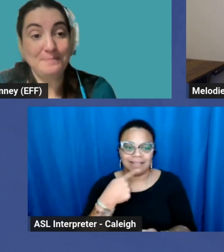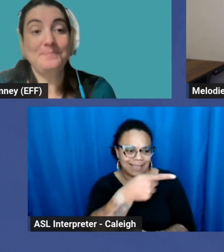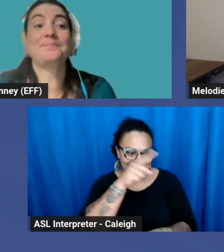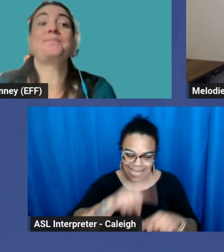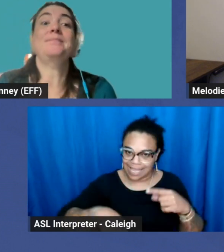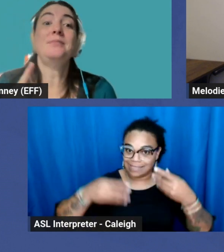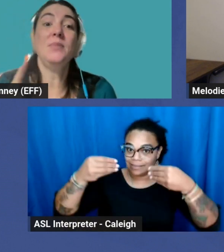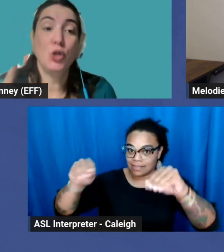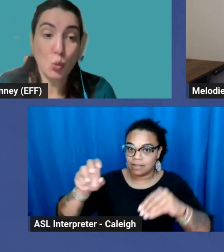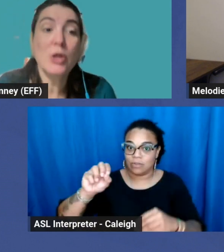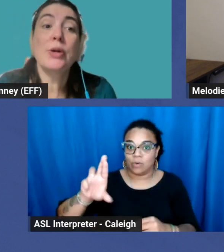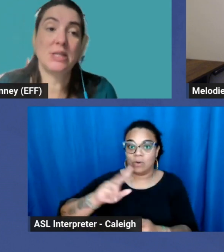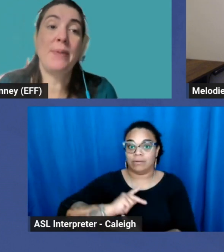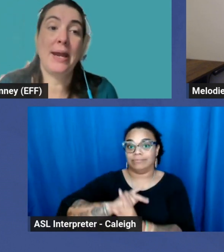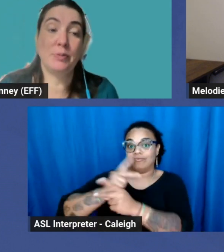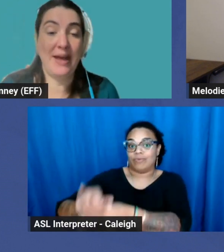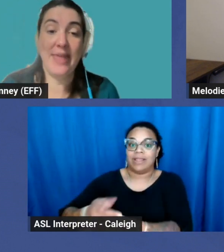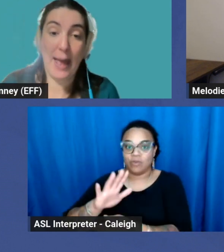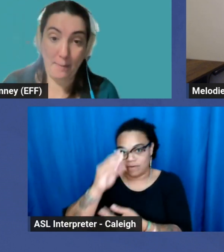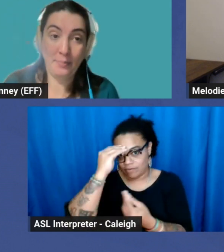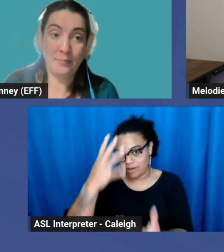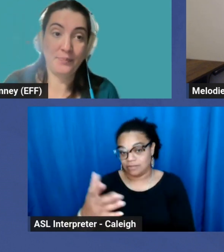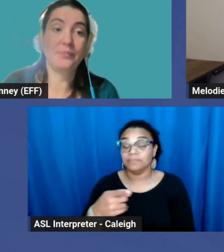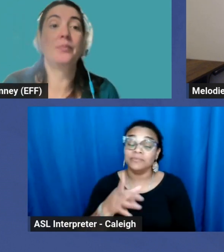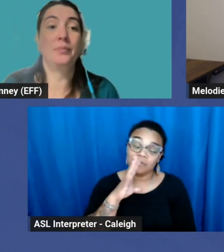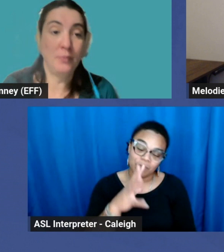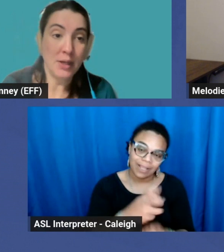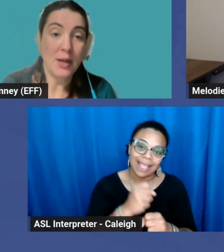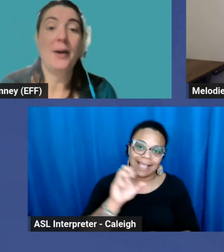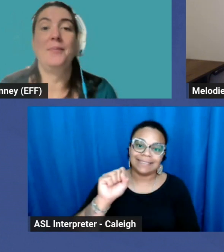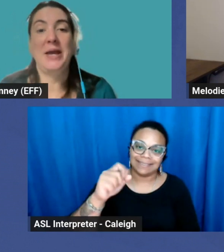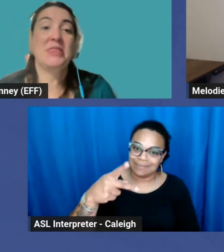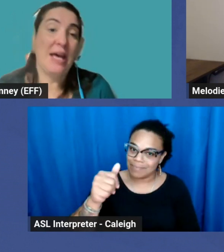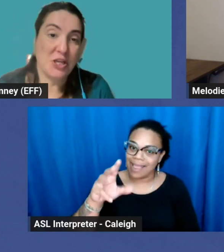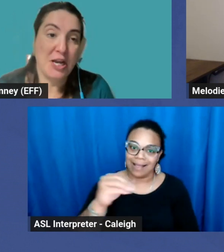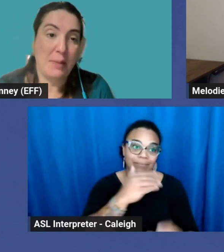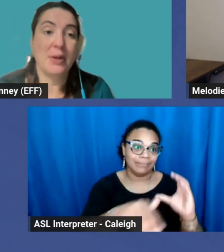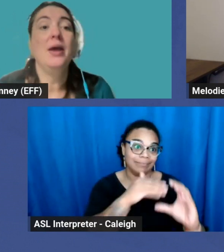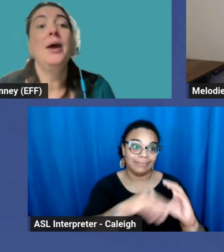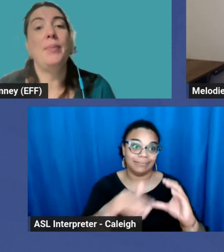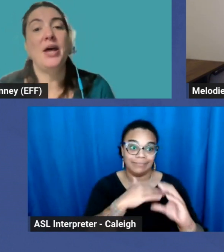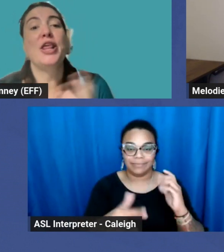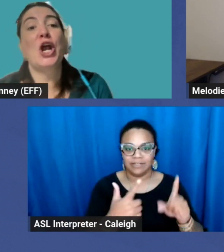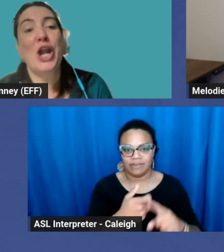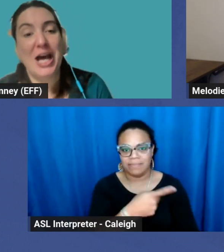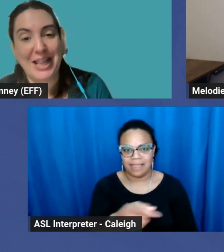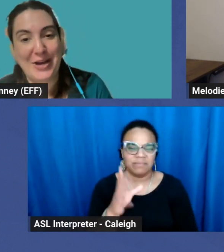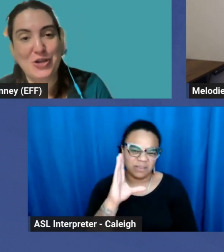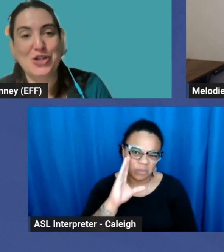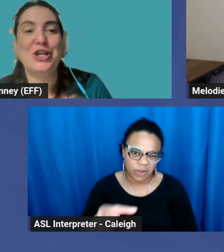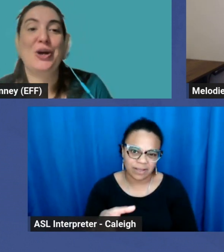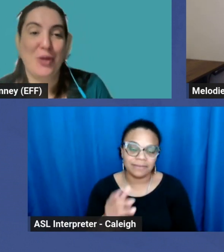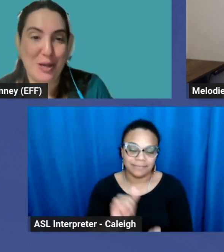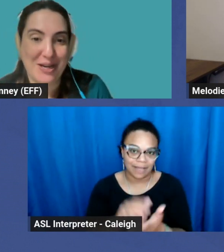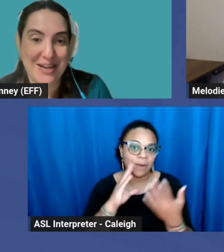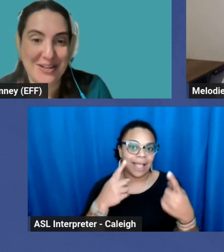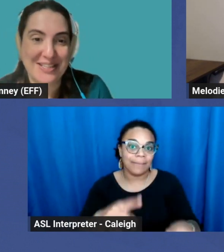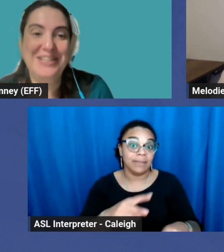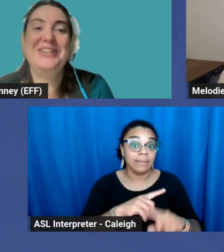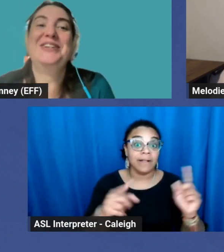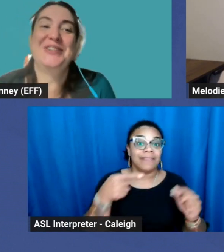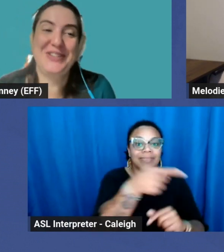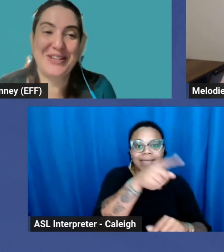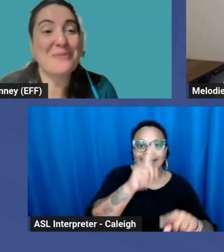information. You will get spammed by them. Mm-hmm. Like that's going to happen, but they're not allowed to share it with anybody